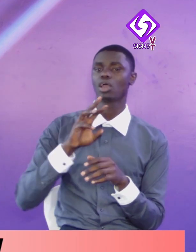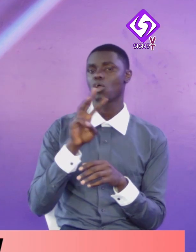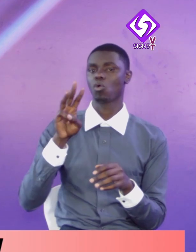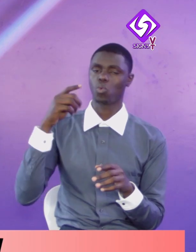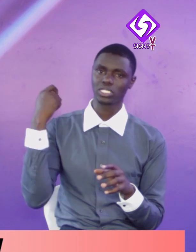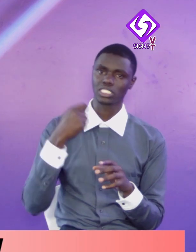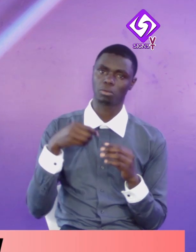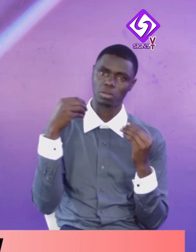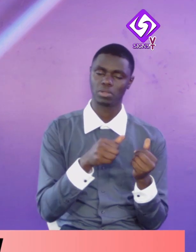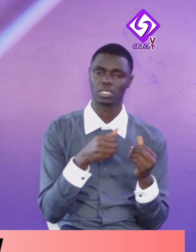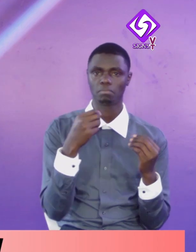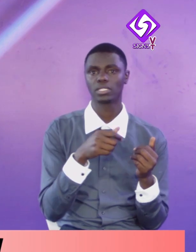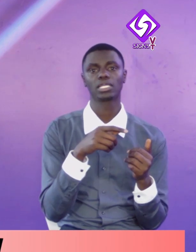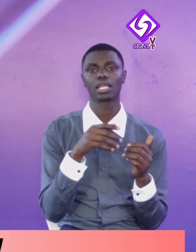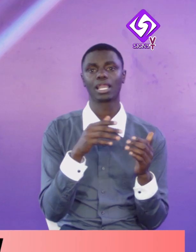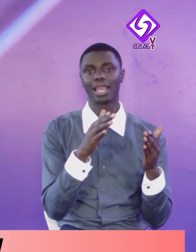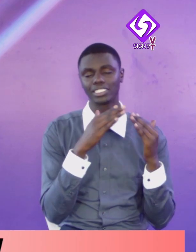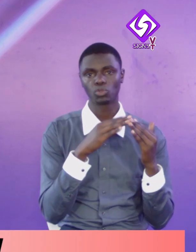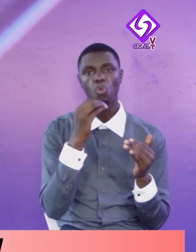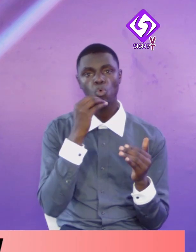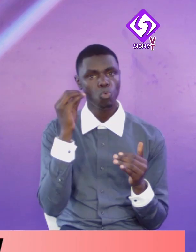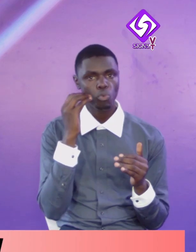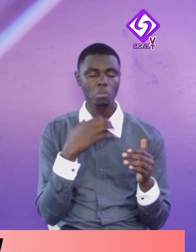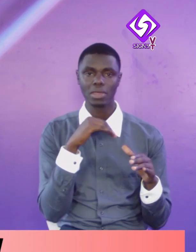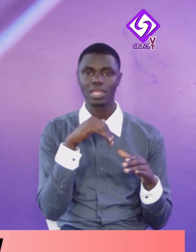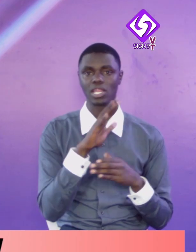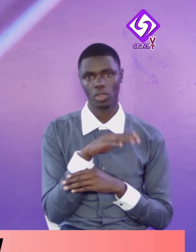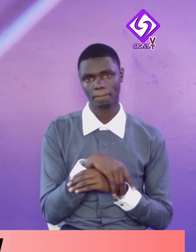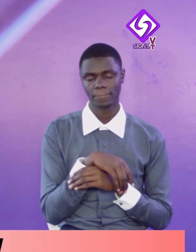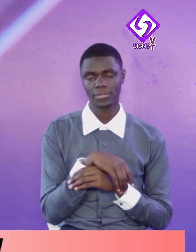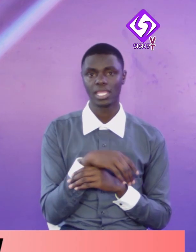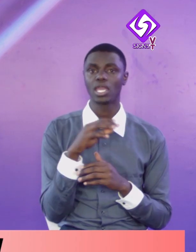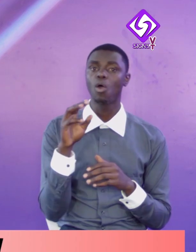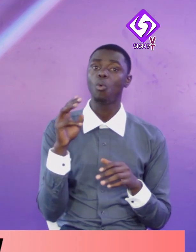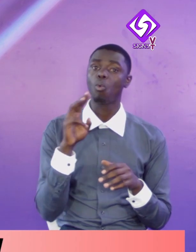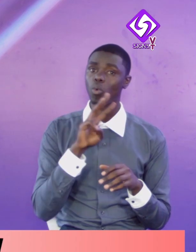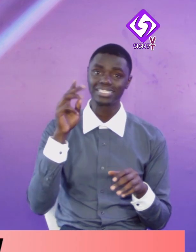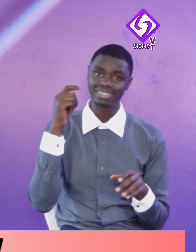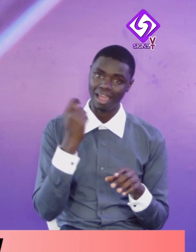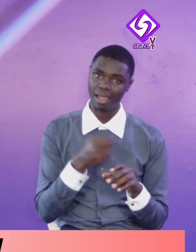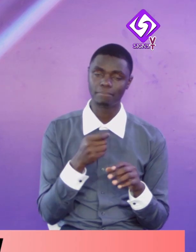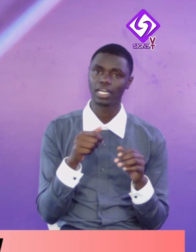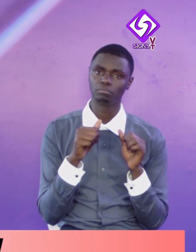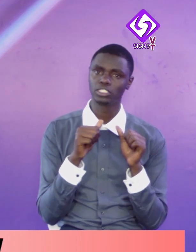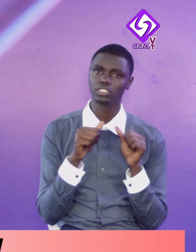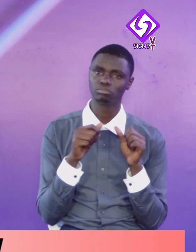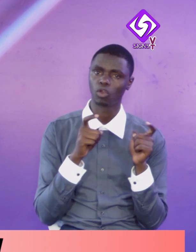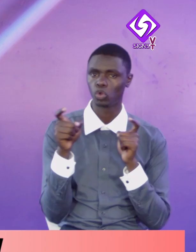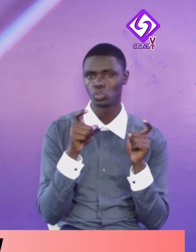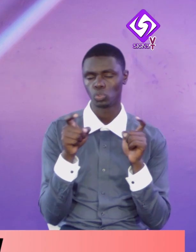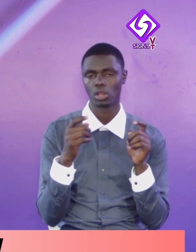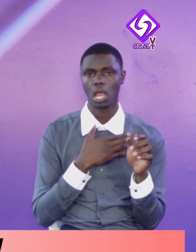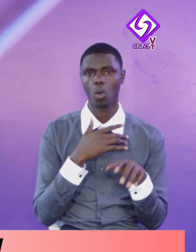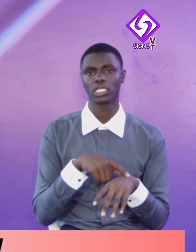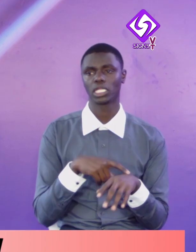Arsenal. Home and away, imagine. In that derby, West Ham has dominated. So, it was our time to